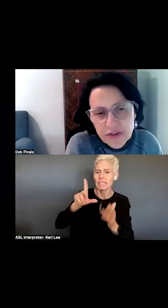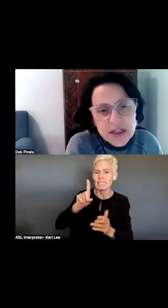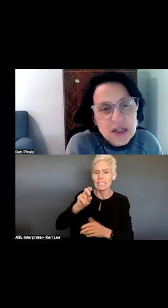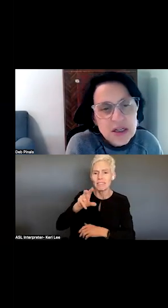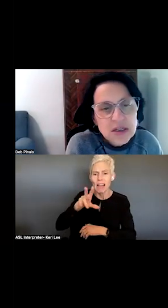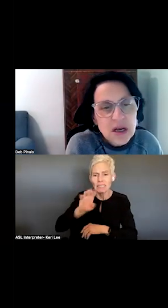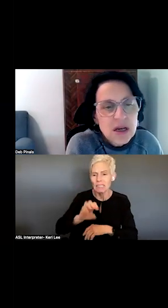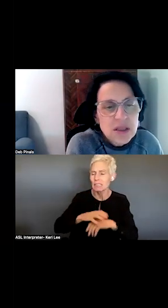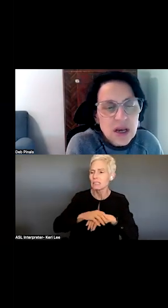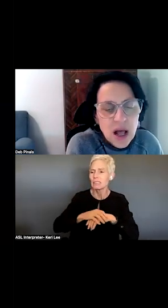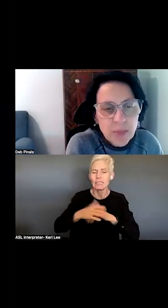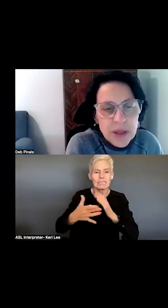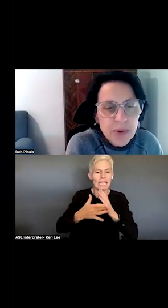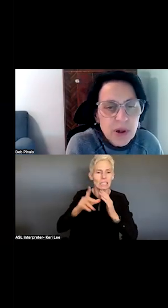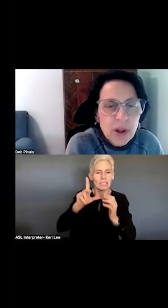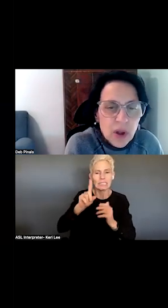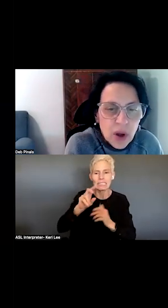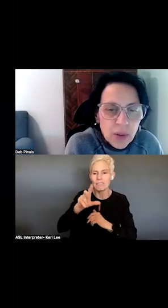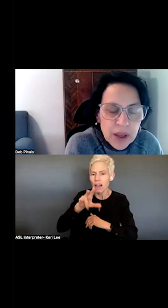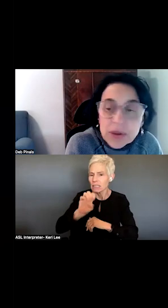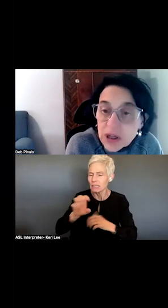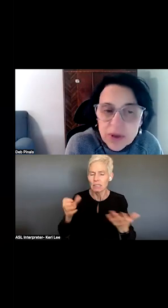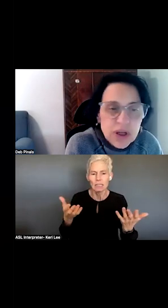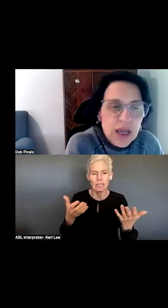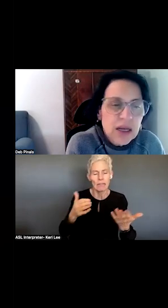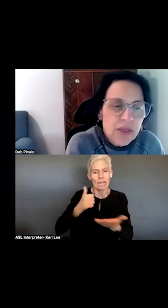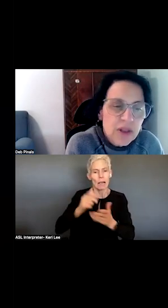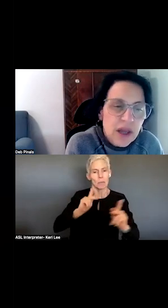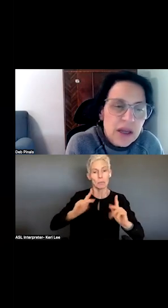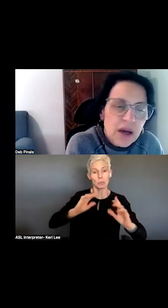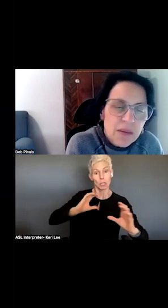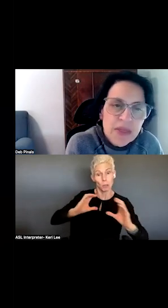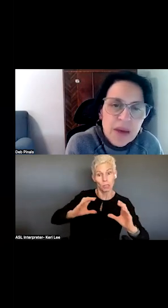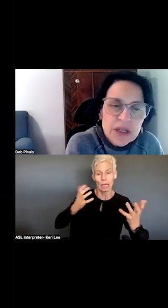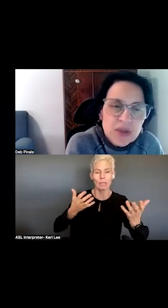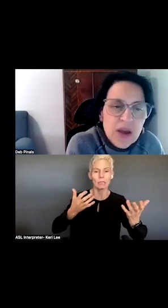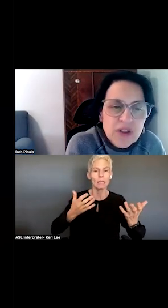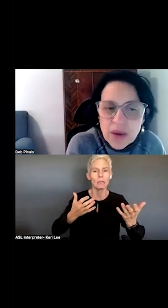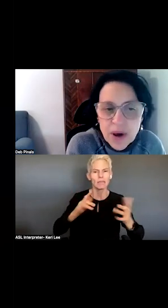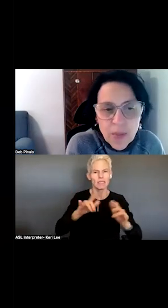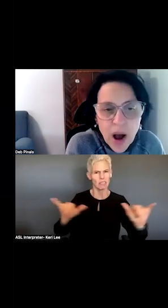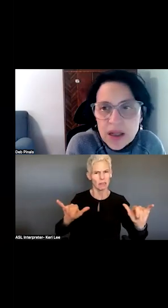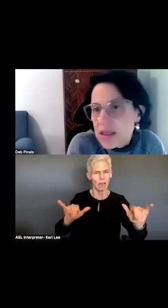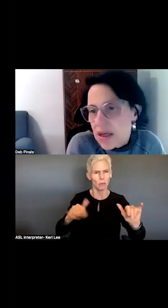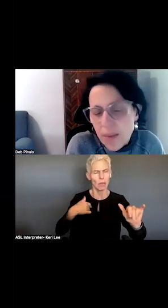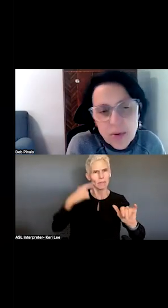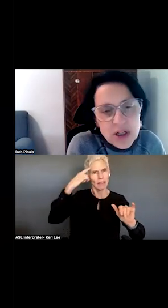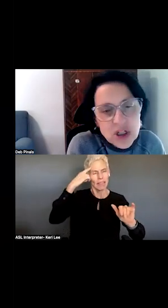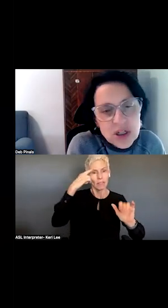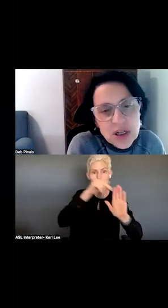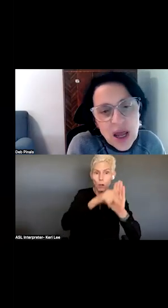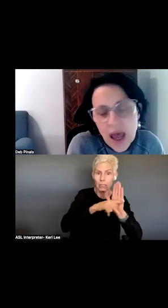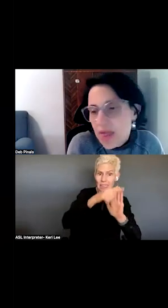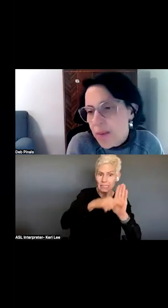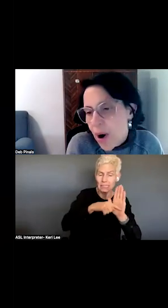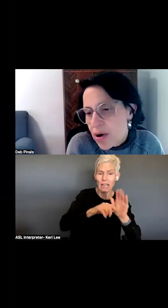technological devices that help people be able to communicate and the like. And that means we have to think about our policies and